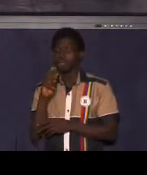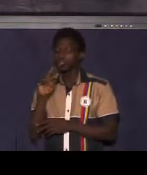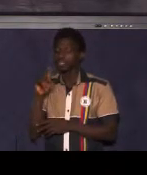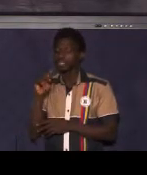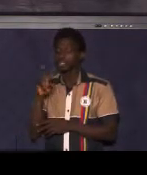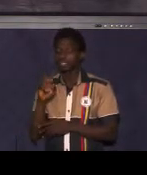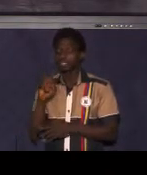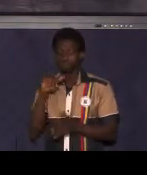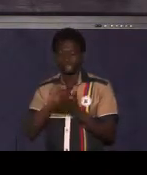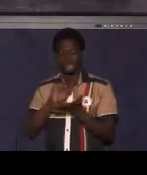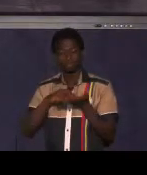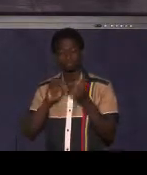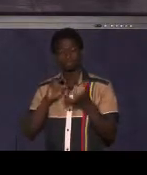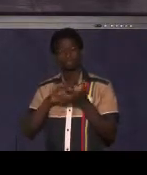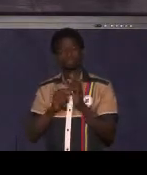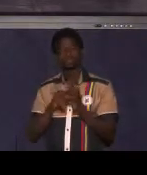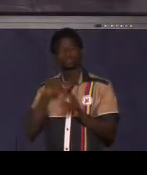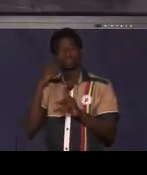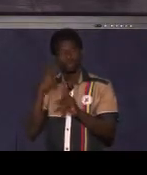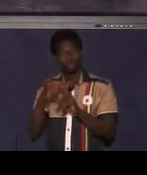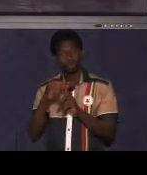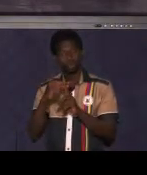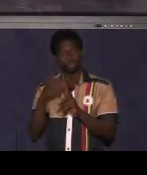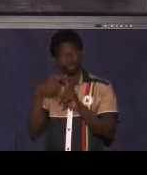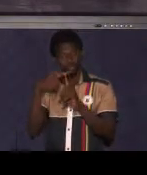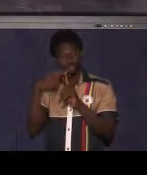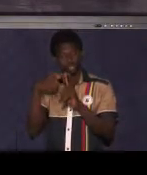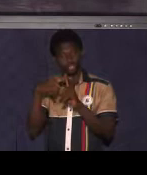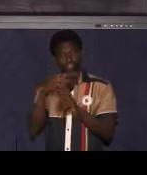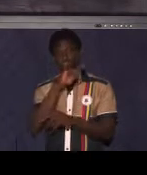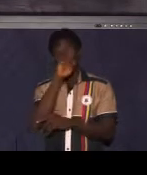is affirmative, that is positive,